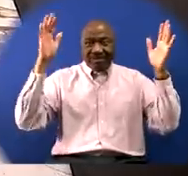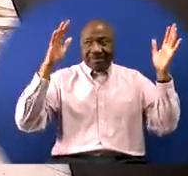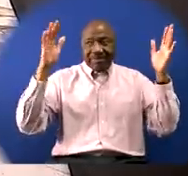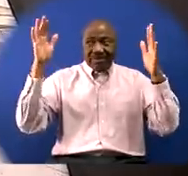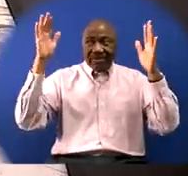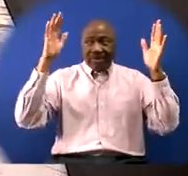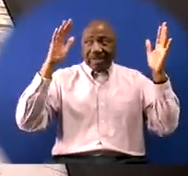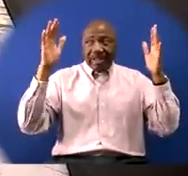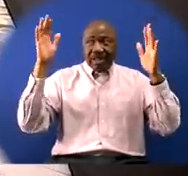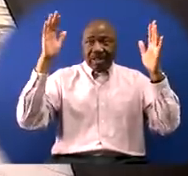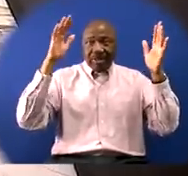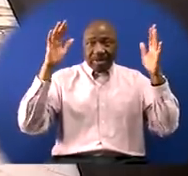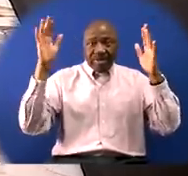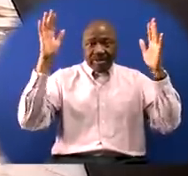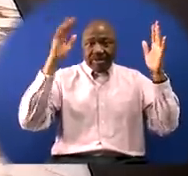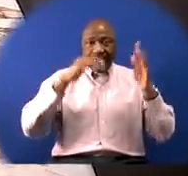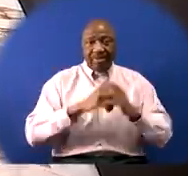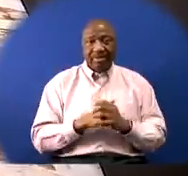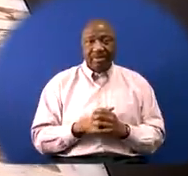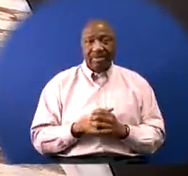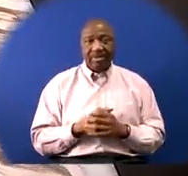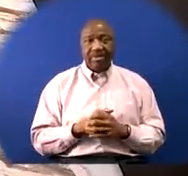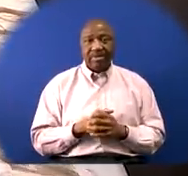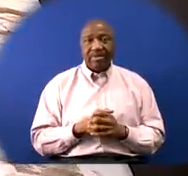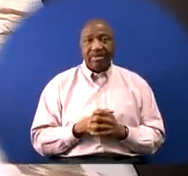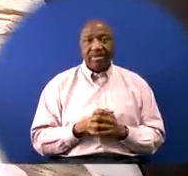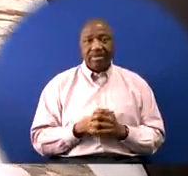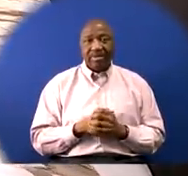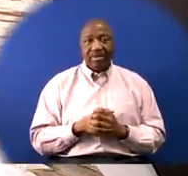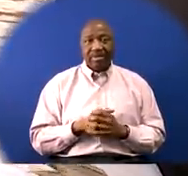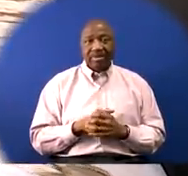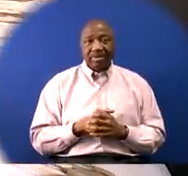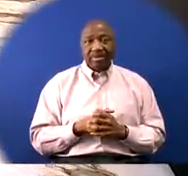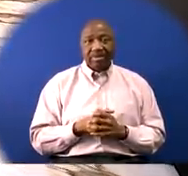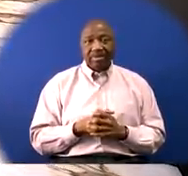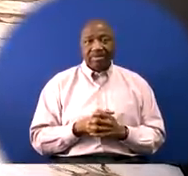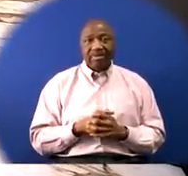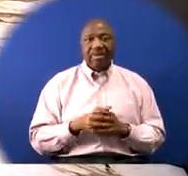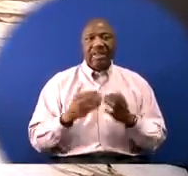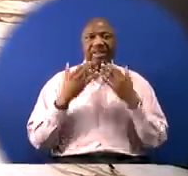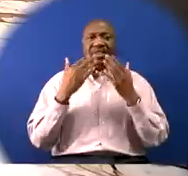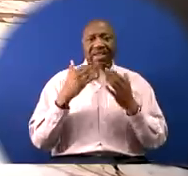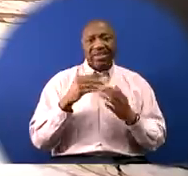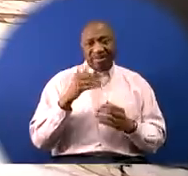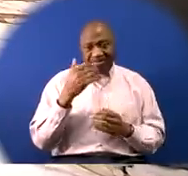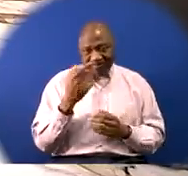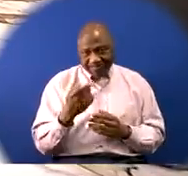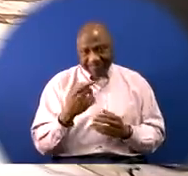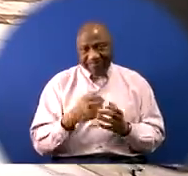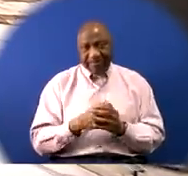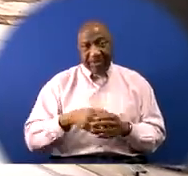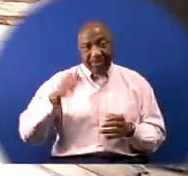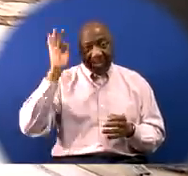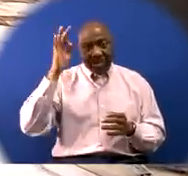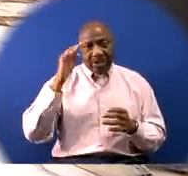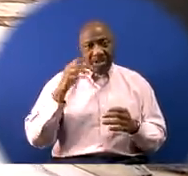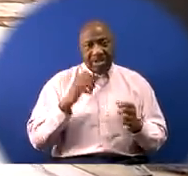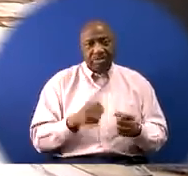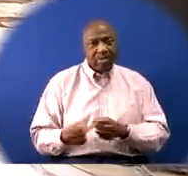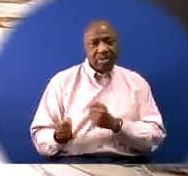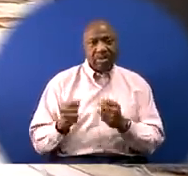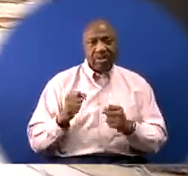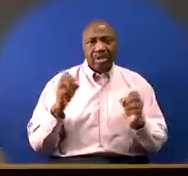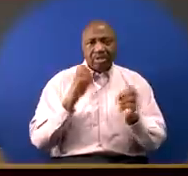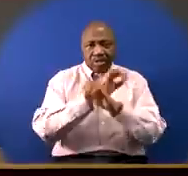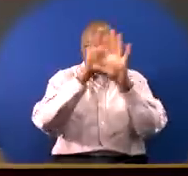Anybody redeemed in this church? Praise the Lord. Hallelujah. Thank you, sir, for preaching with such clarity, with